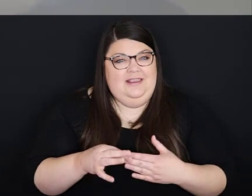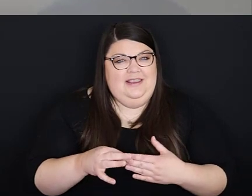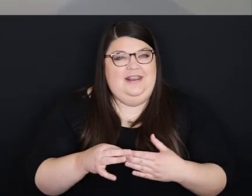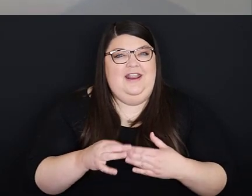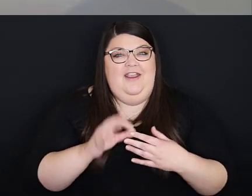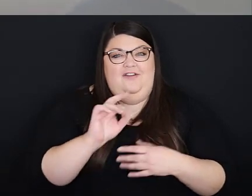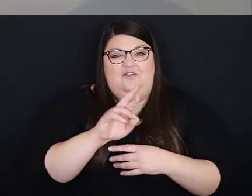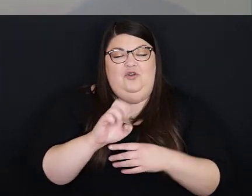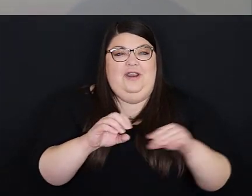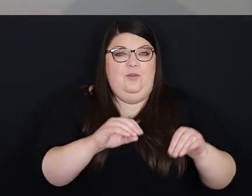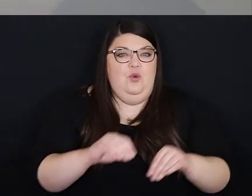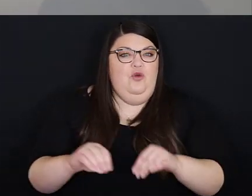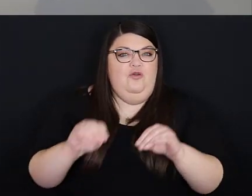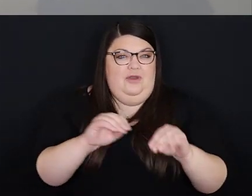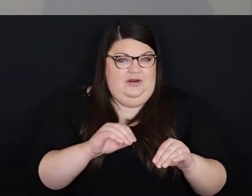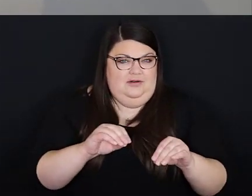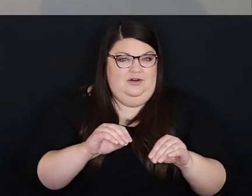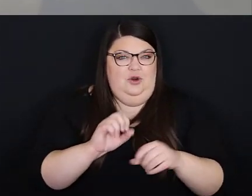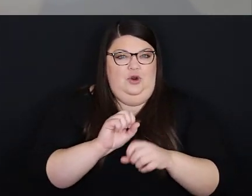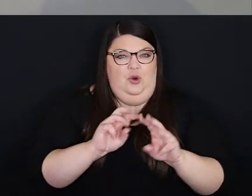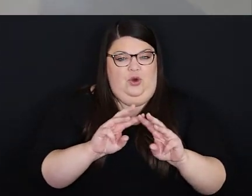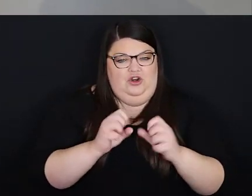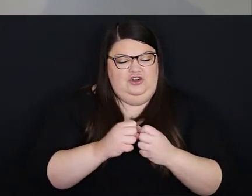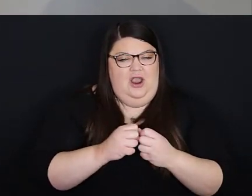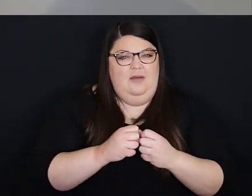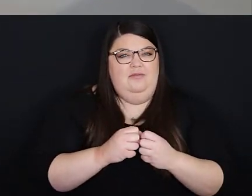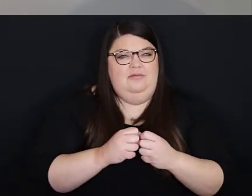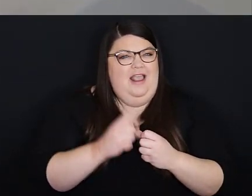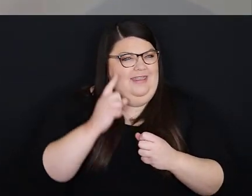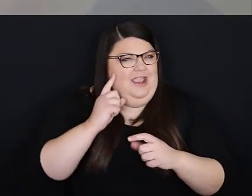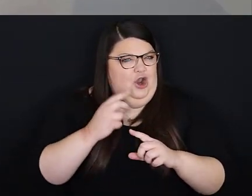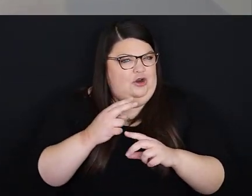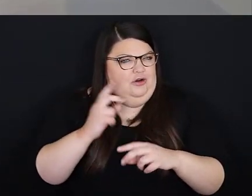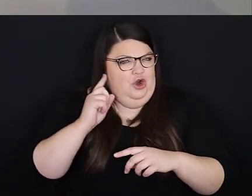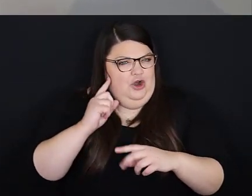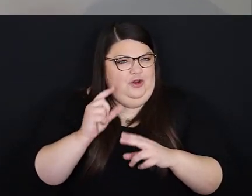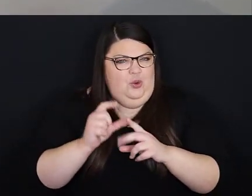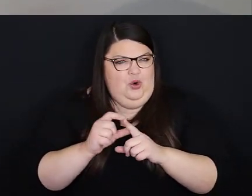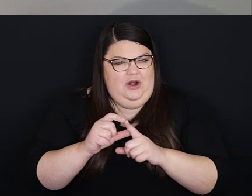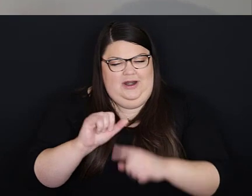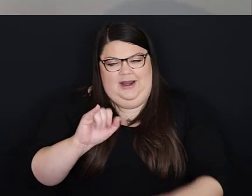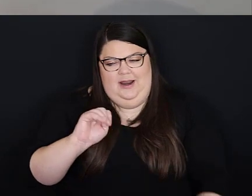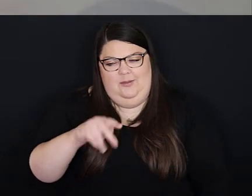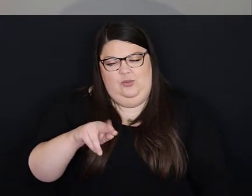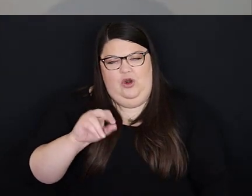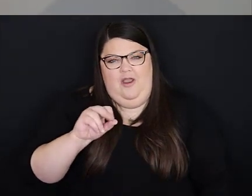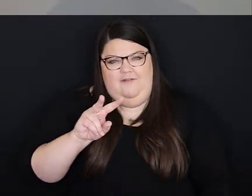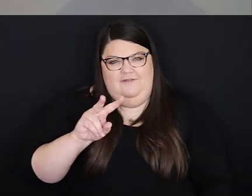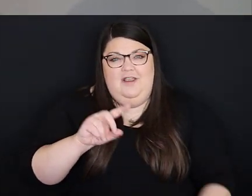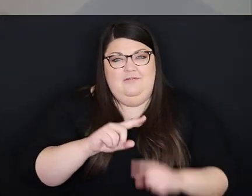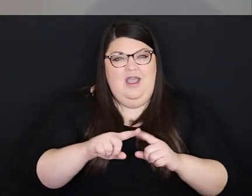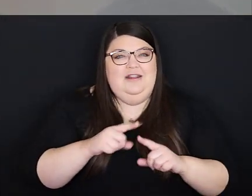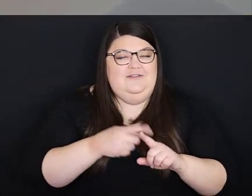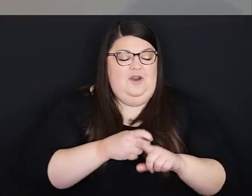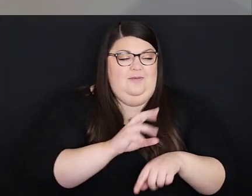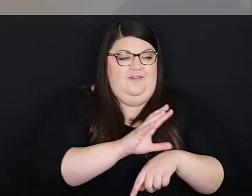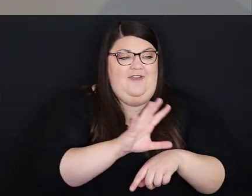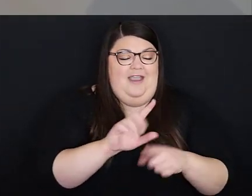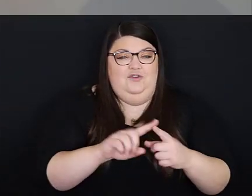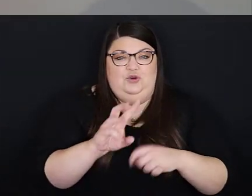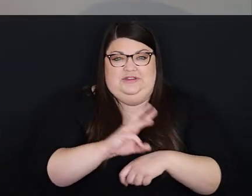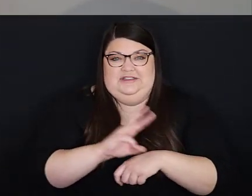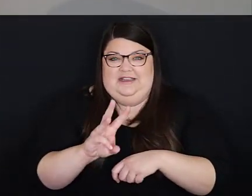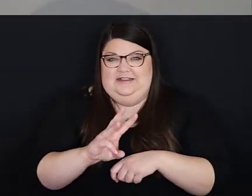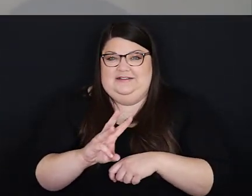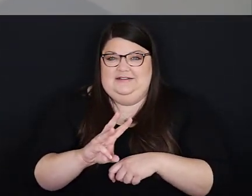improv too. And that'll happen at the end of this conversation, but it's scheduled for 5 to 6 p.m. in the project room space right